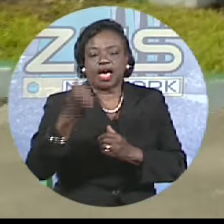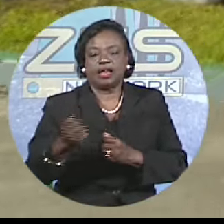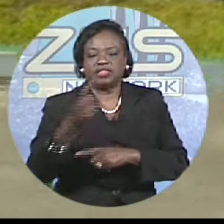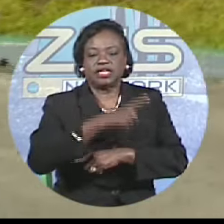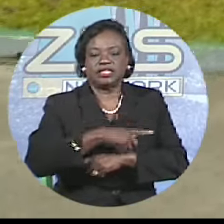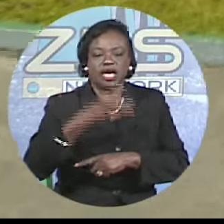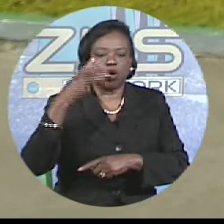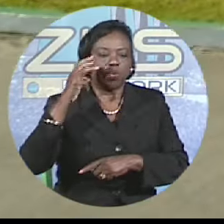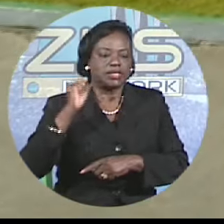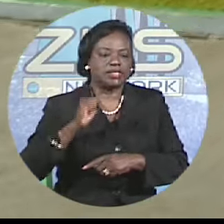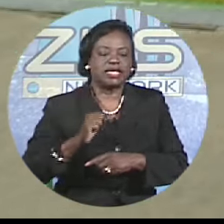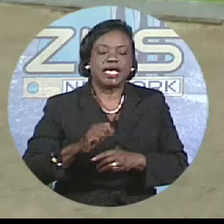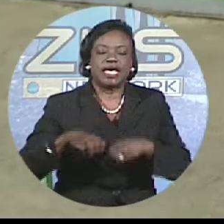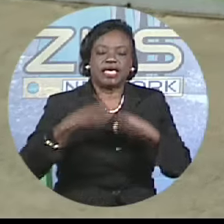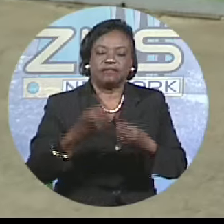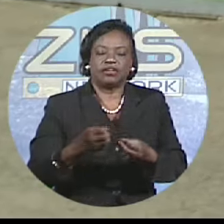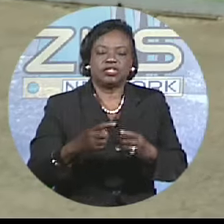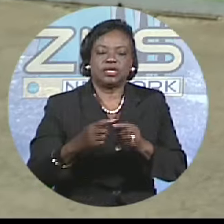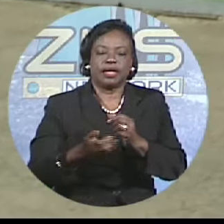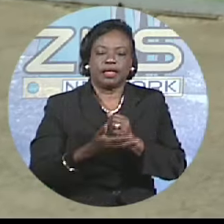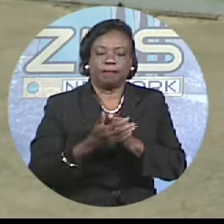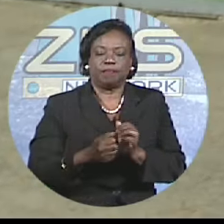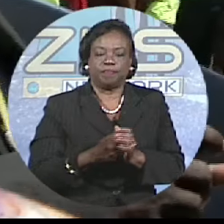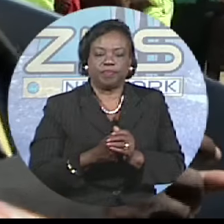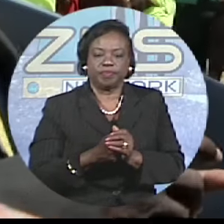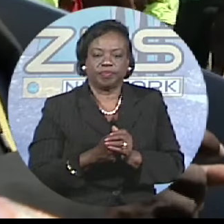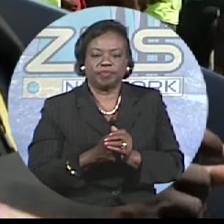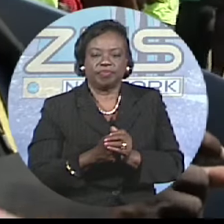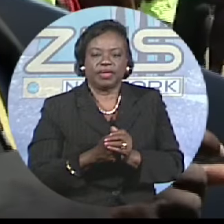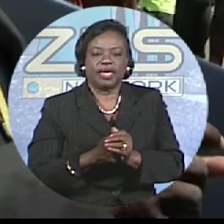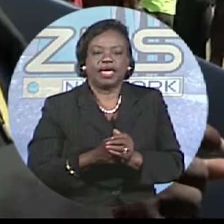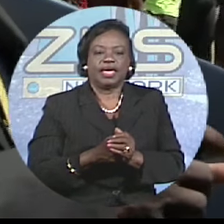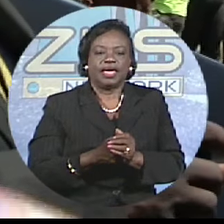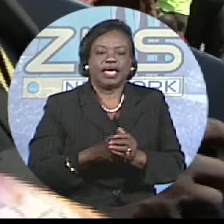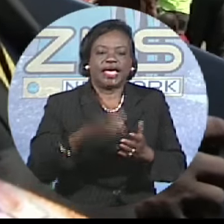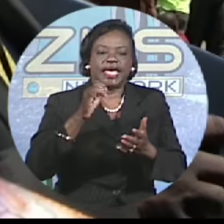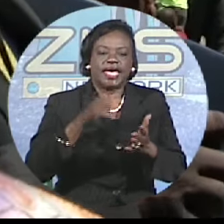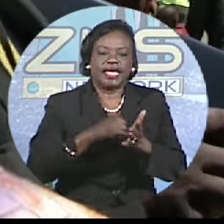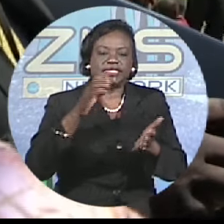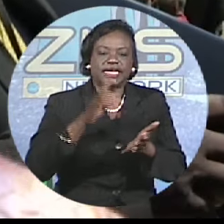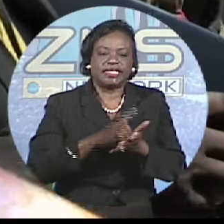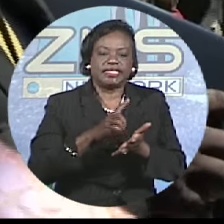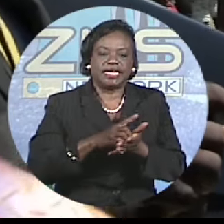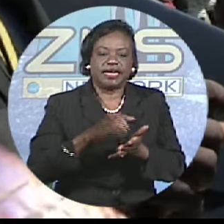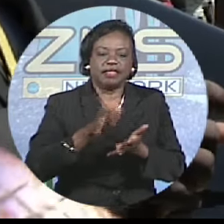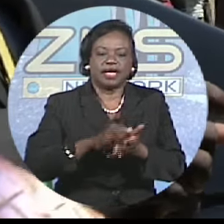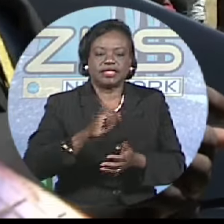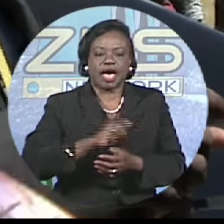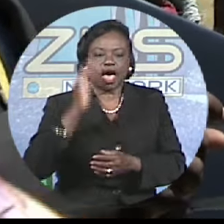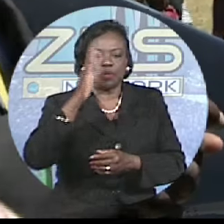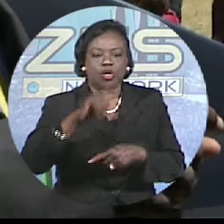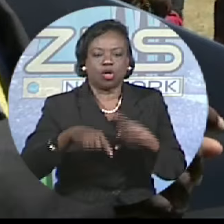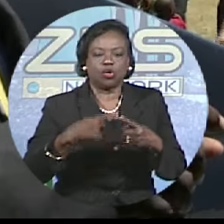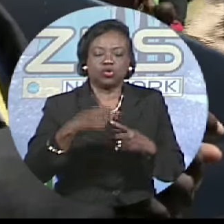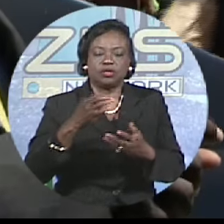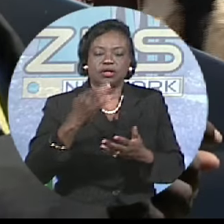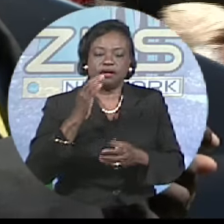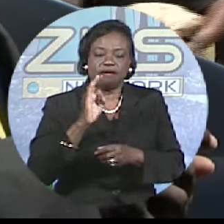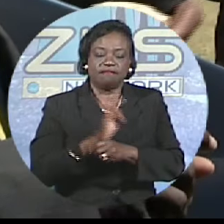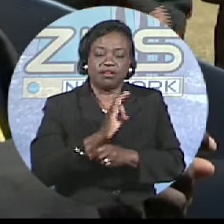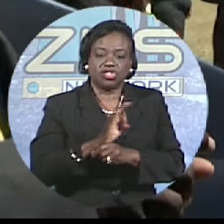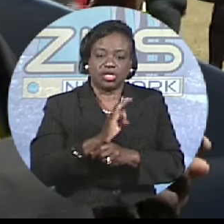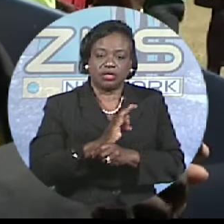HMBS Flamingo is not left in the distance on Election Day. It's a date, but I propose to attend the function. Butch Cavala is